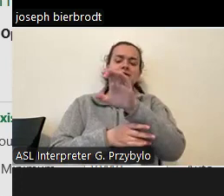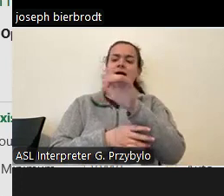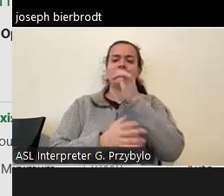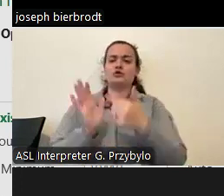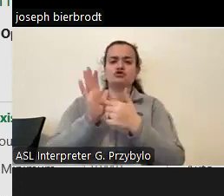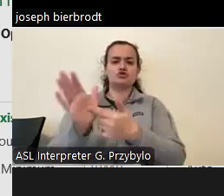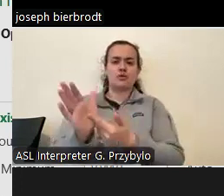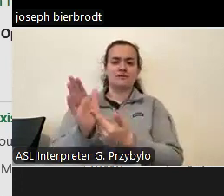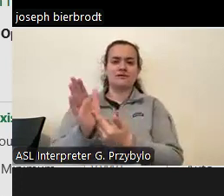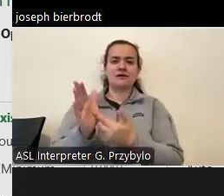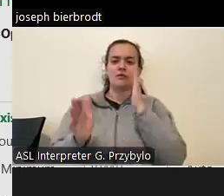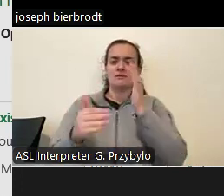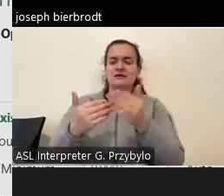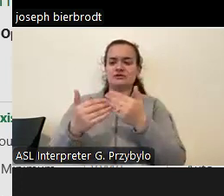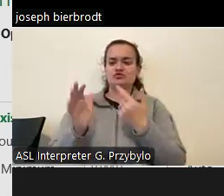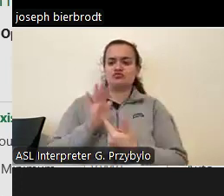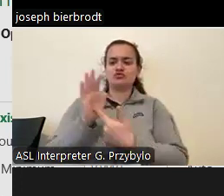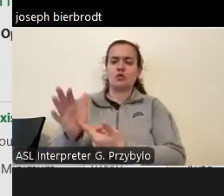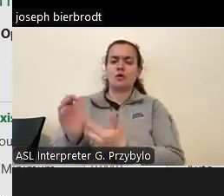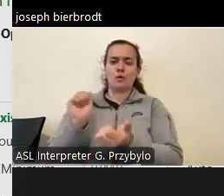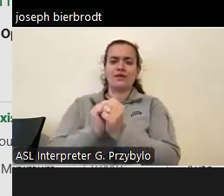be easier just to show it with